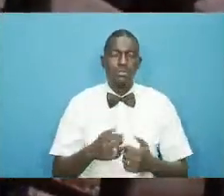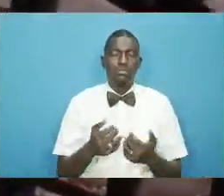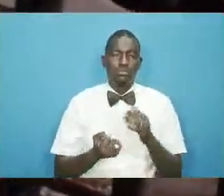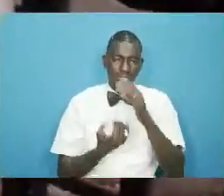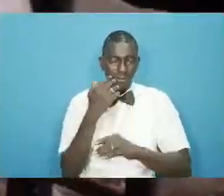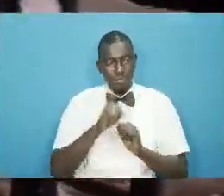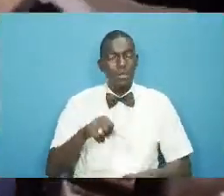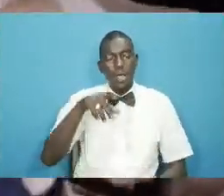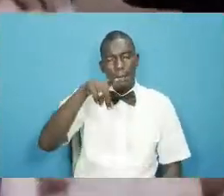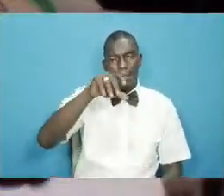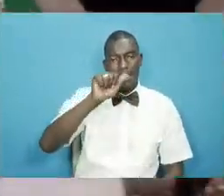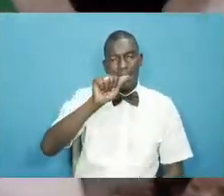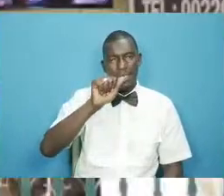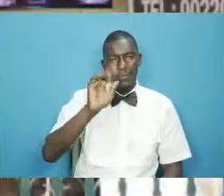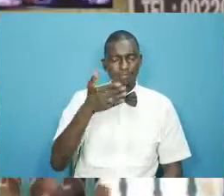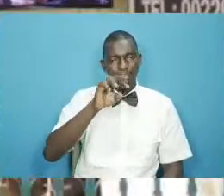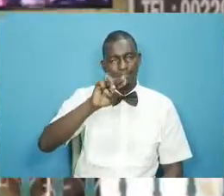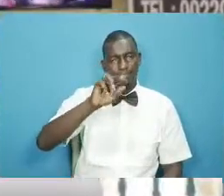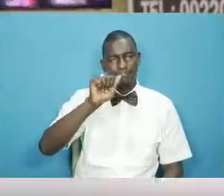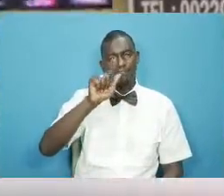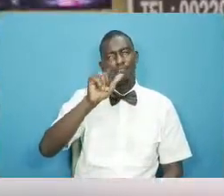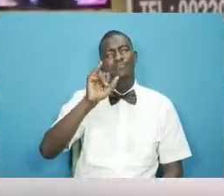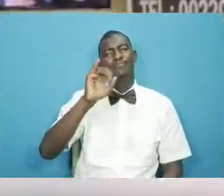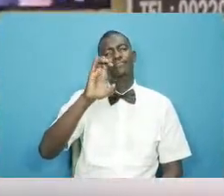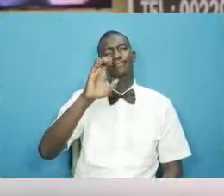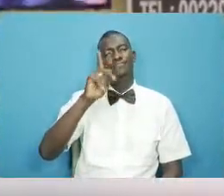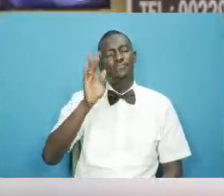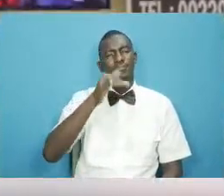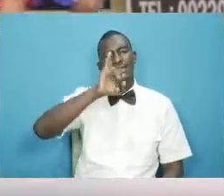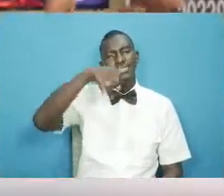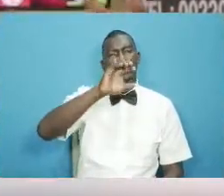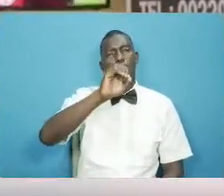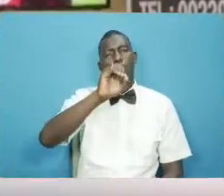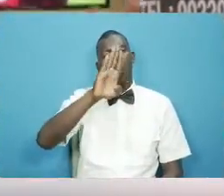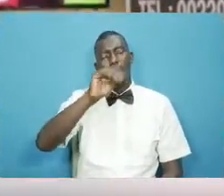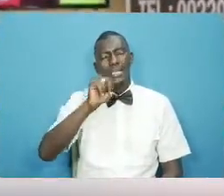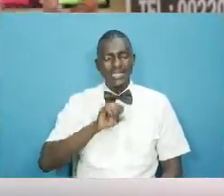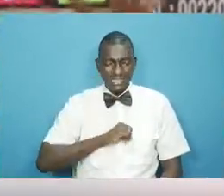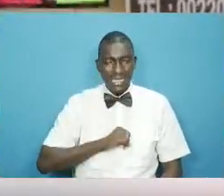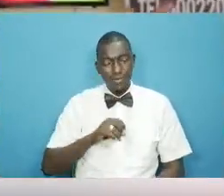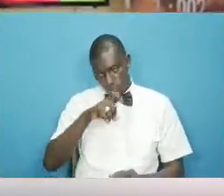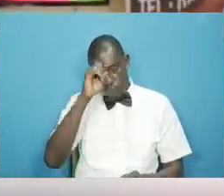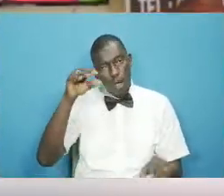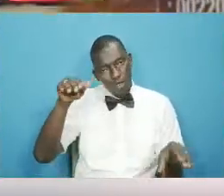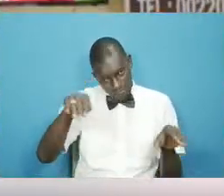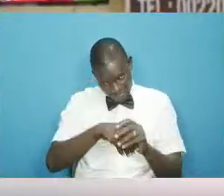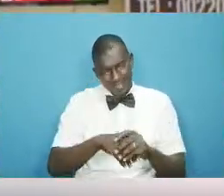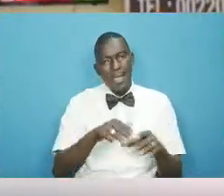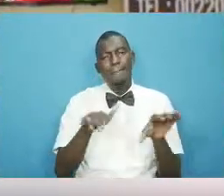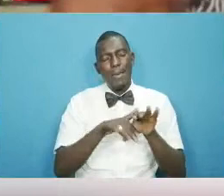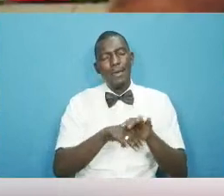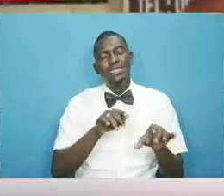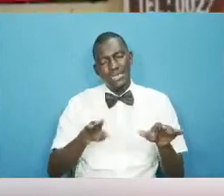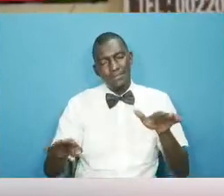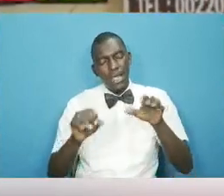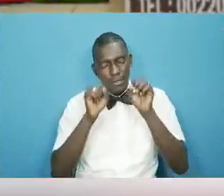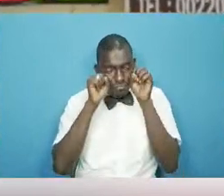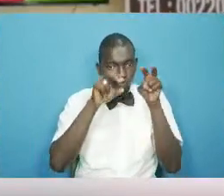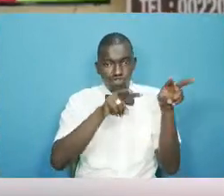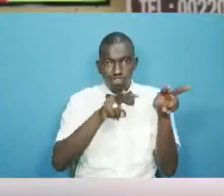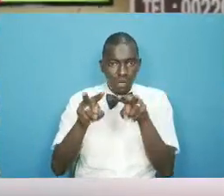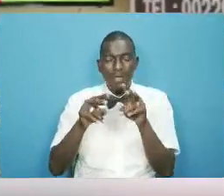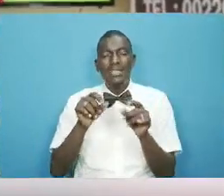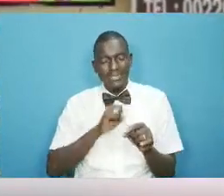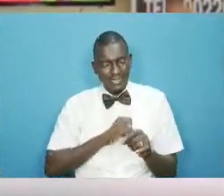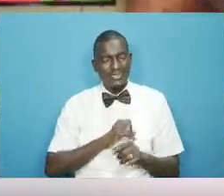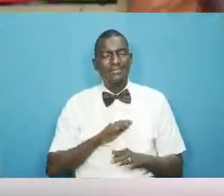of the young people working on the farm. He says he is inspired by Abdullah Jallo's passion for farming, and as a supervisor, his task is to